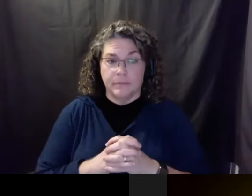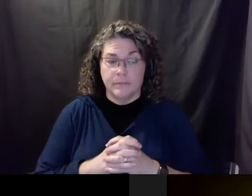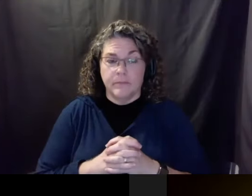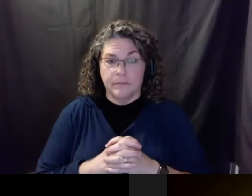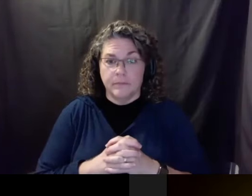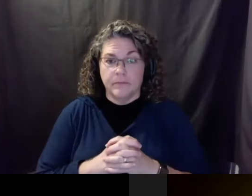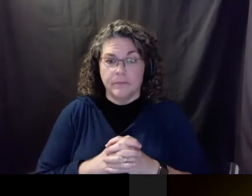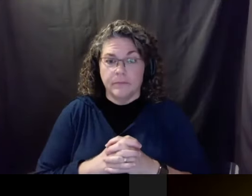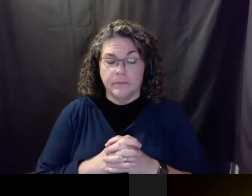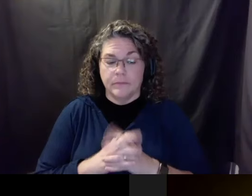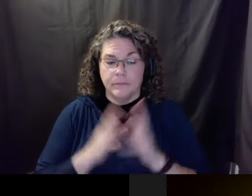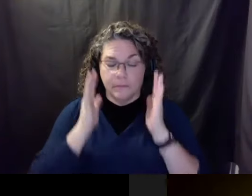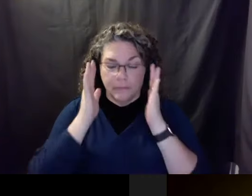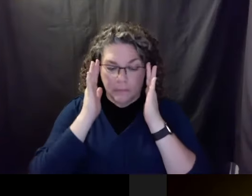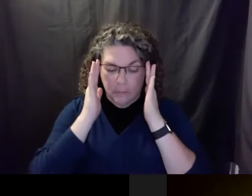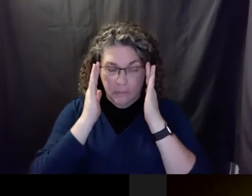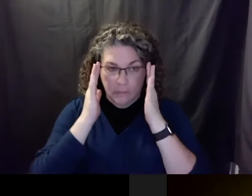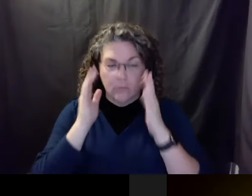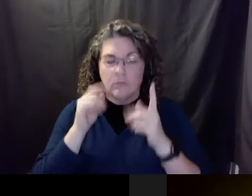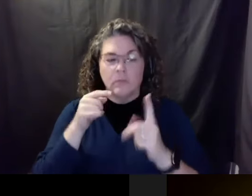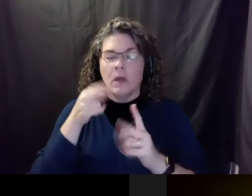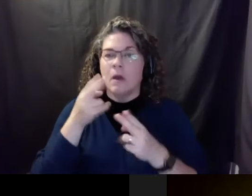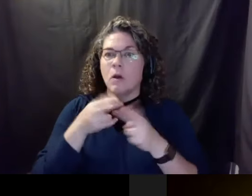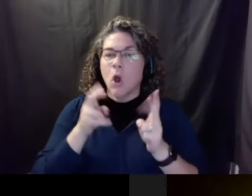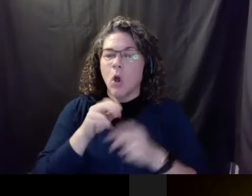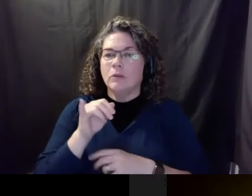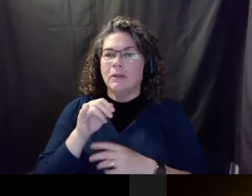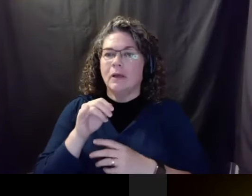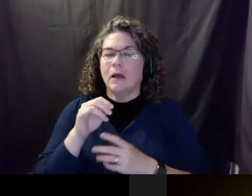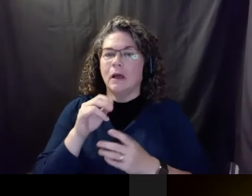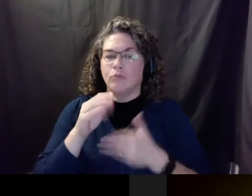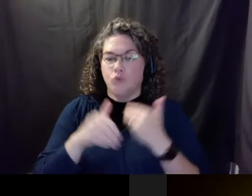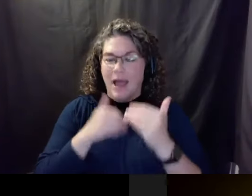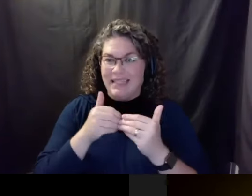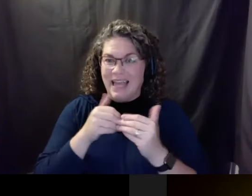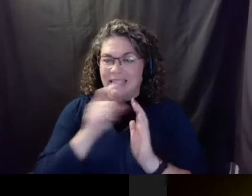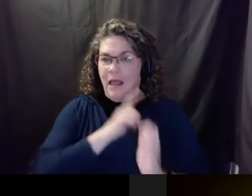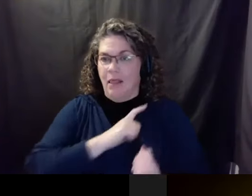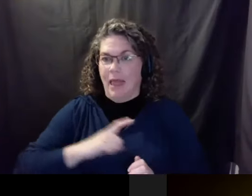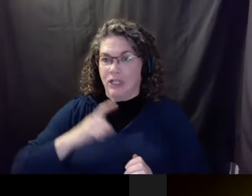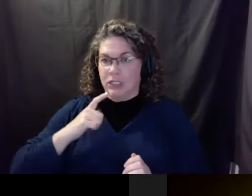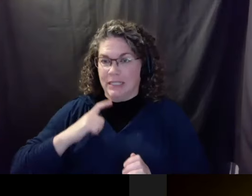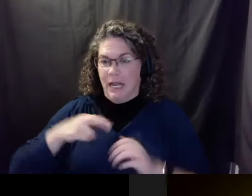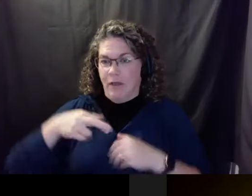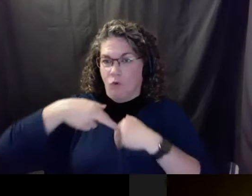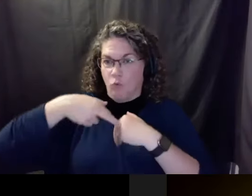This is the Initiative Process and Legislative Referral Requirements Amendment.